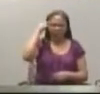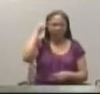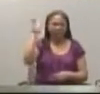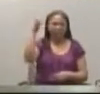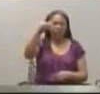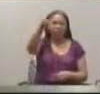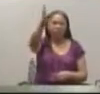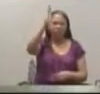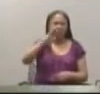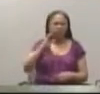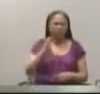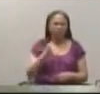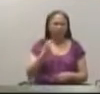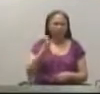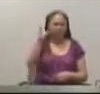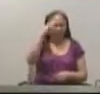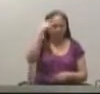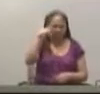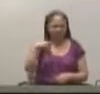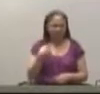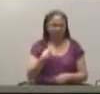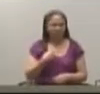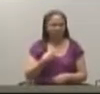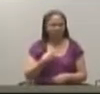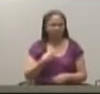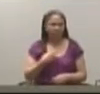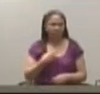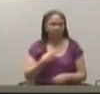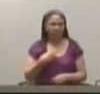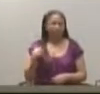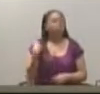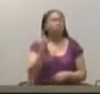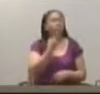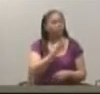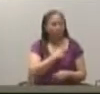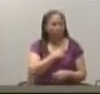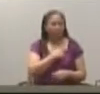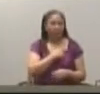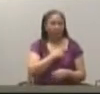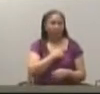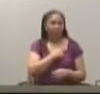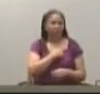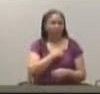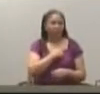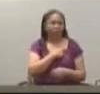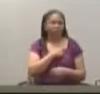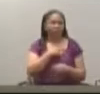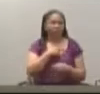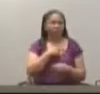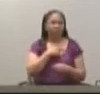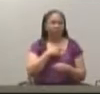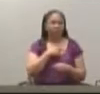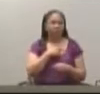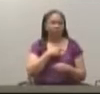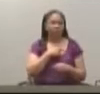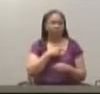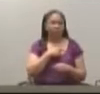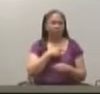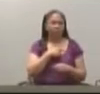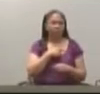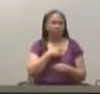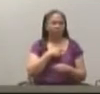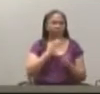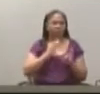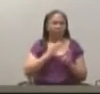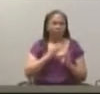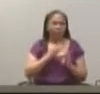God's not hiding. We're the ones that walk away from God. God is the pillar. God is